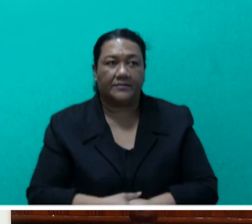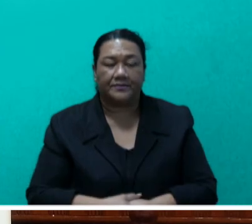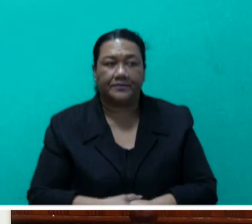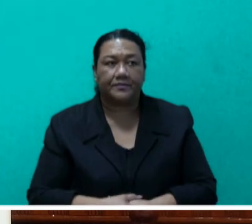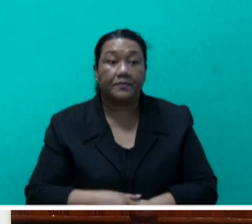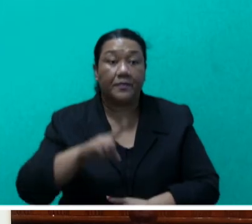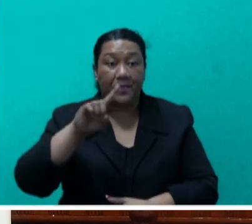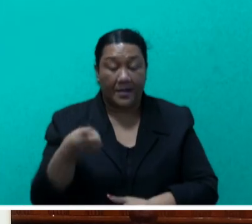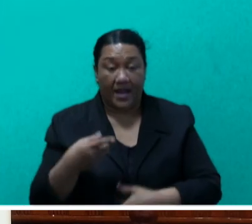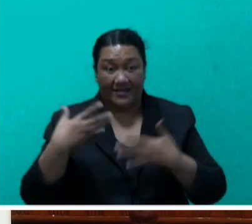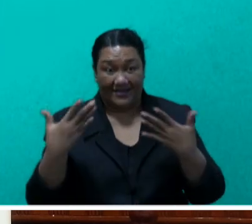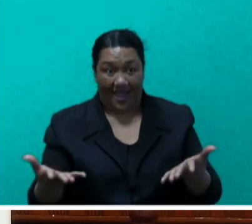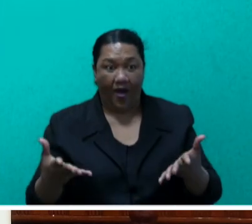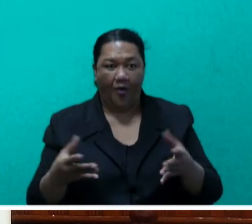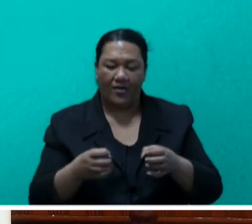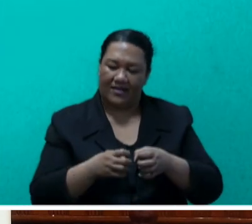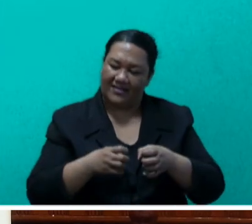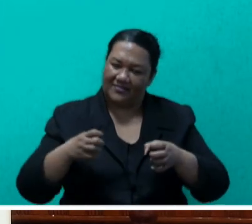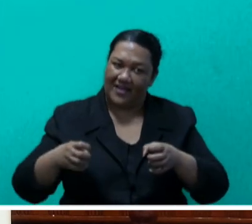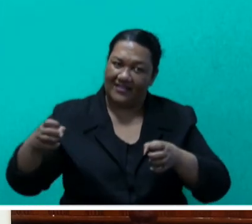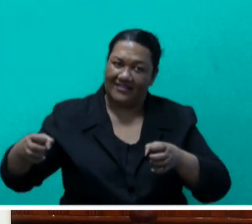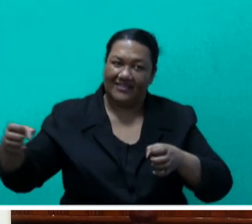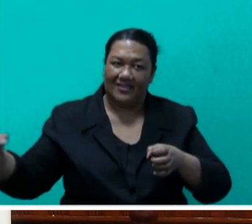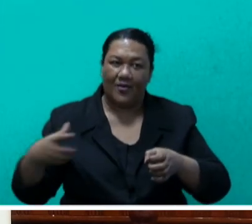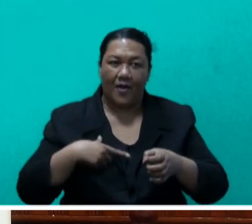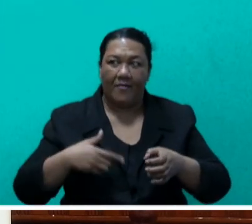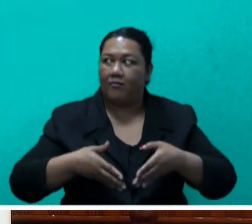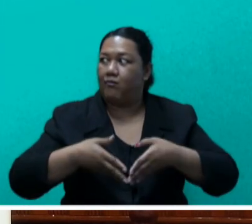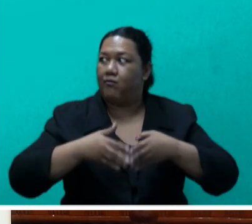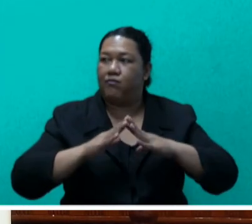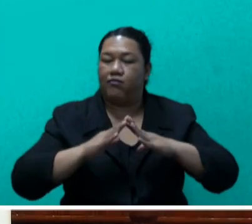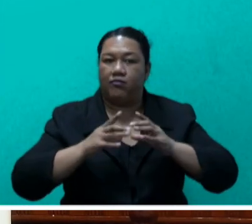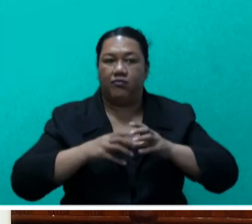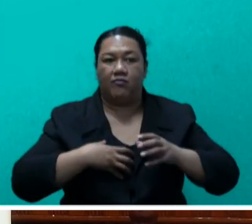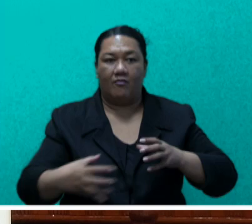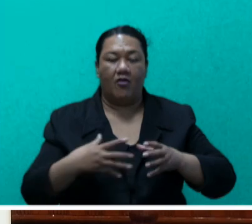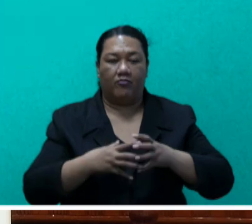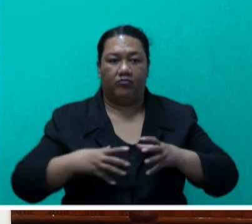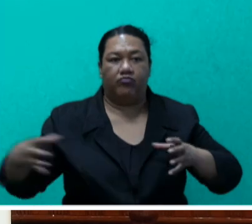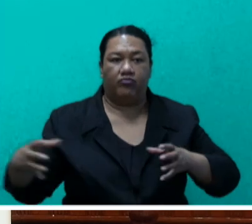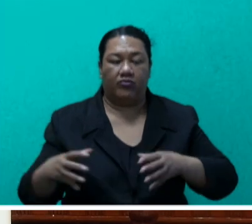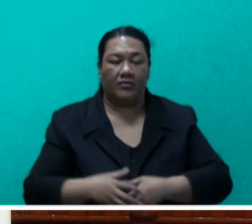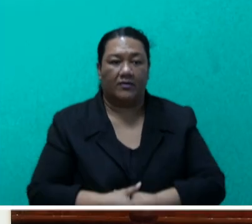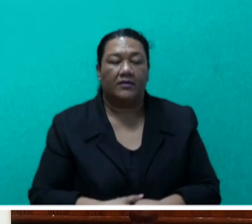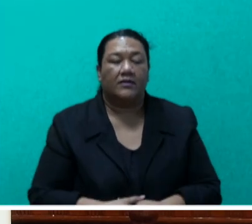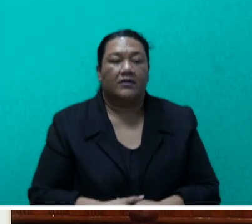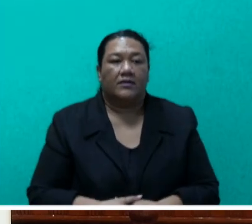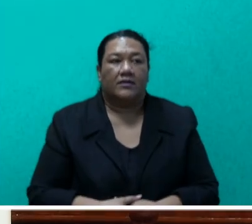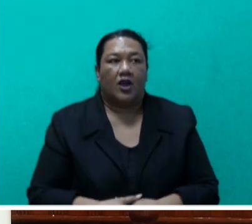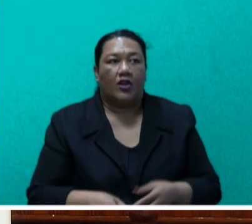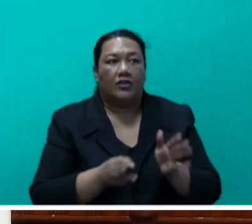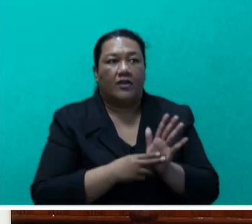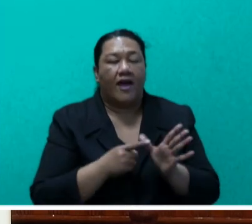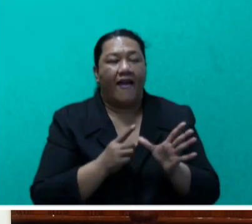Now, this has expanded to include the two former Nawela Hostel building,